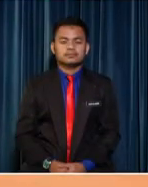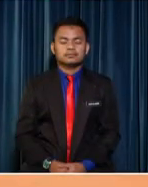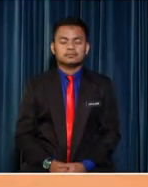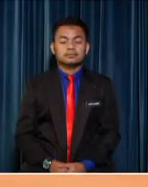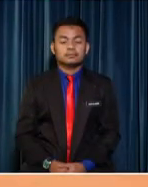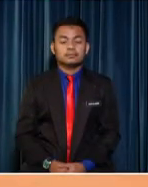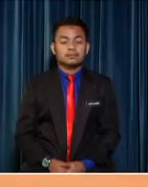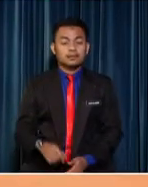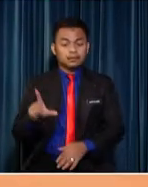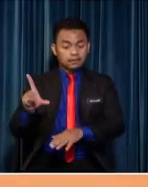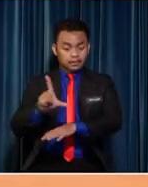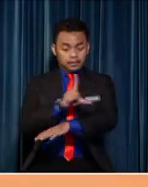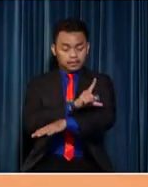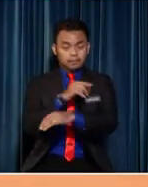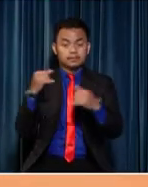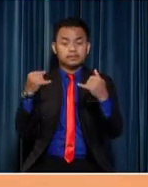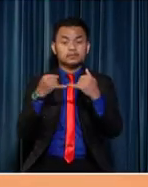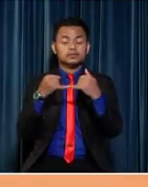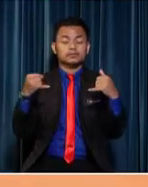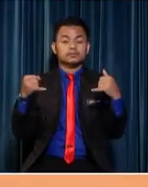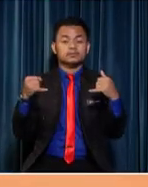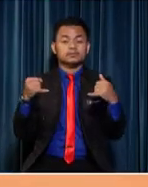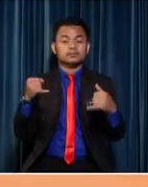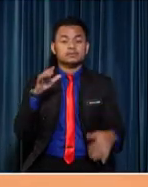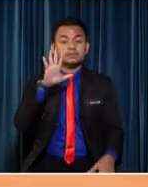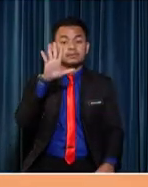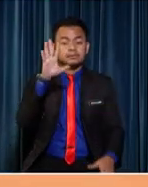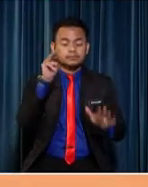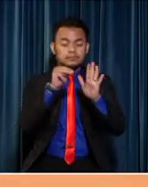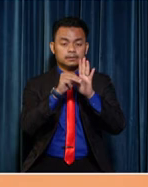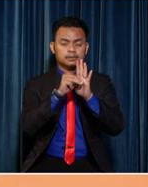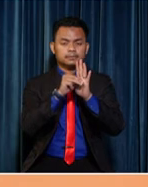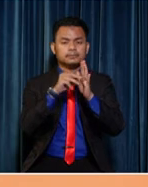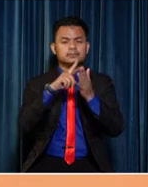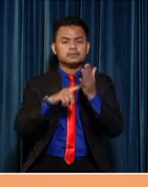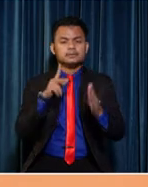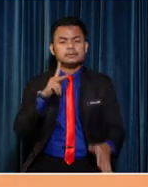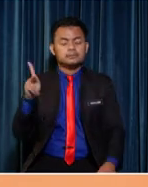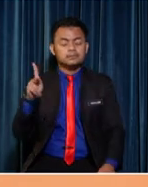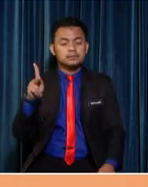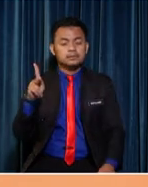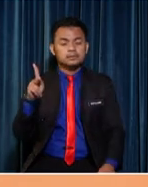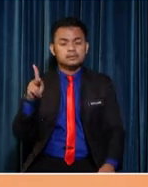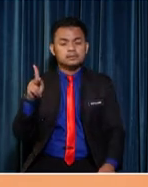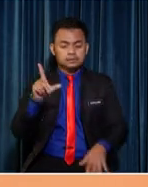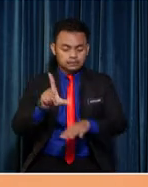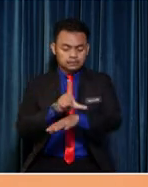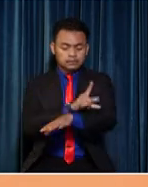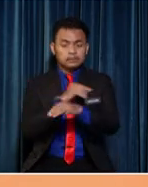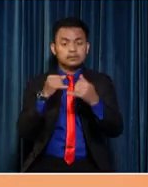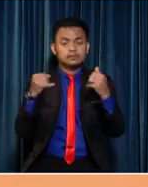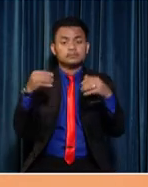The length of the rope is 5 meters. What is the length of the rope in